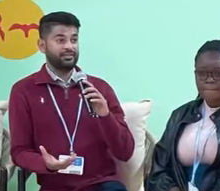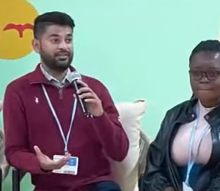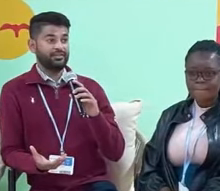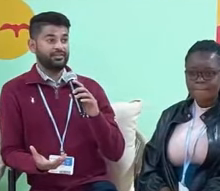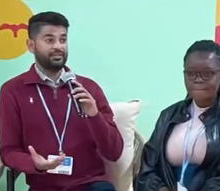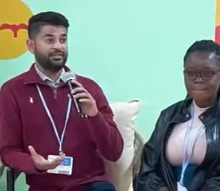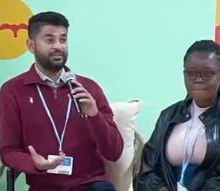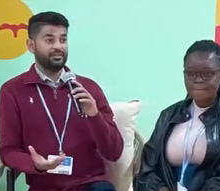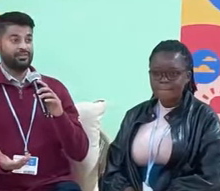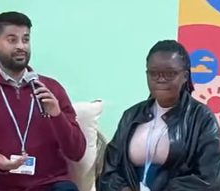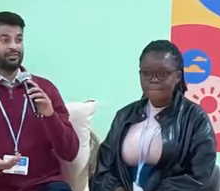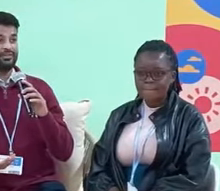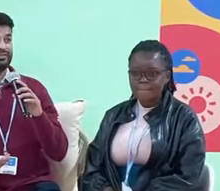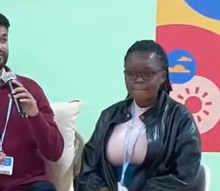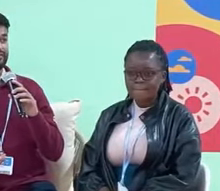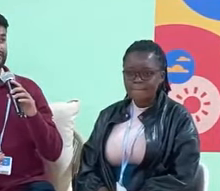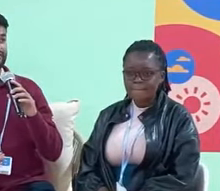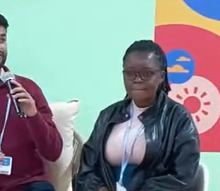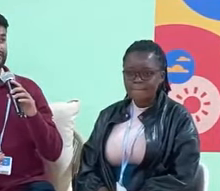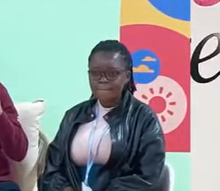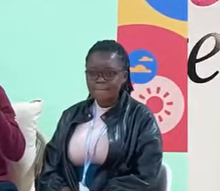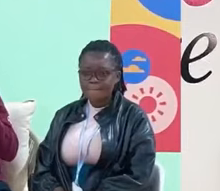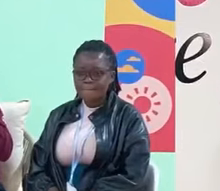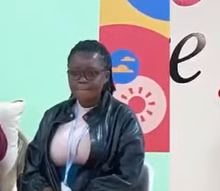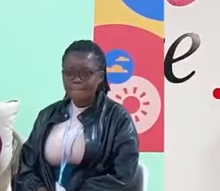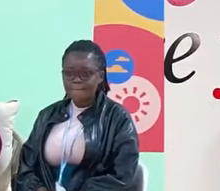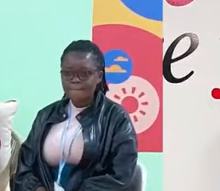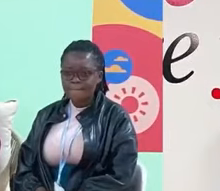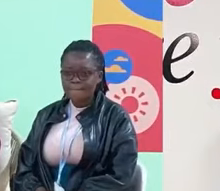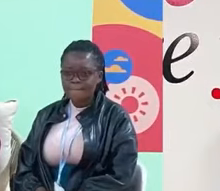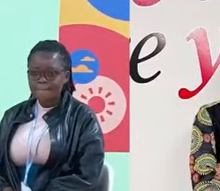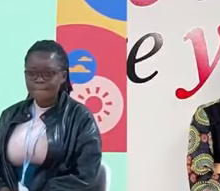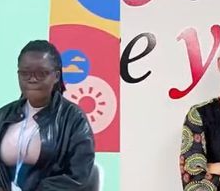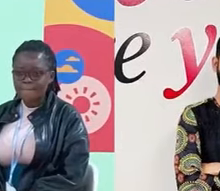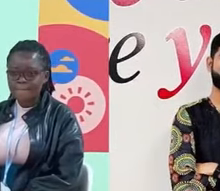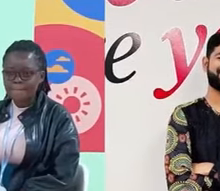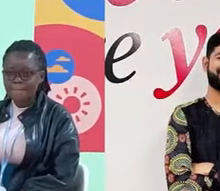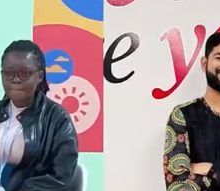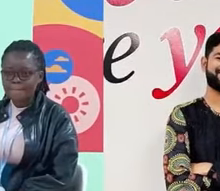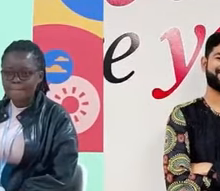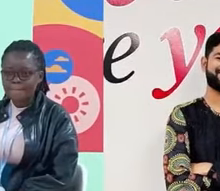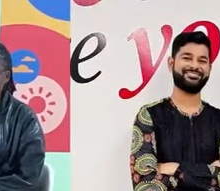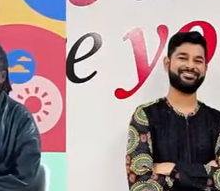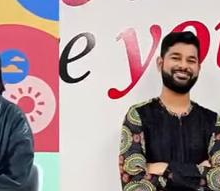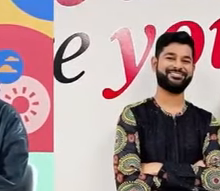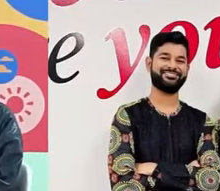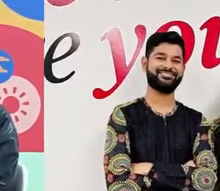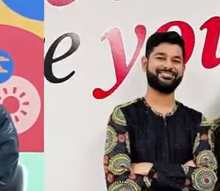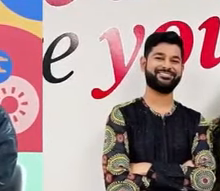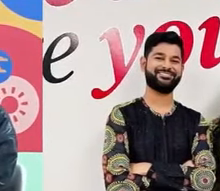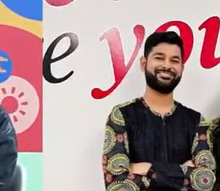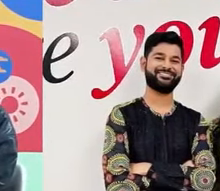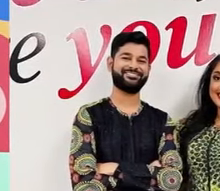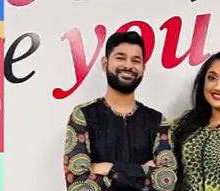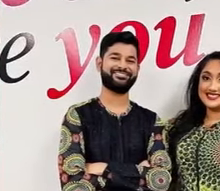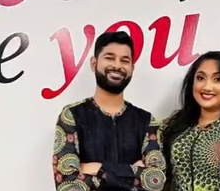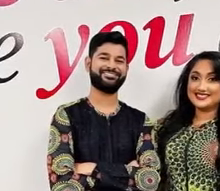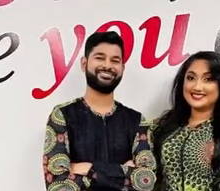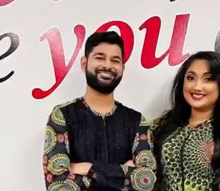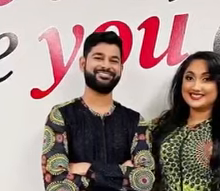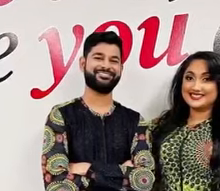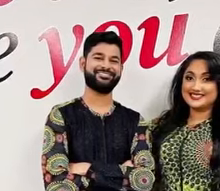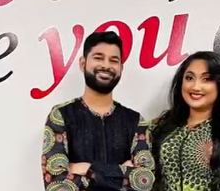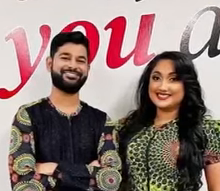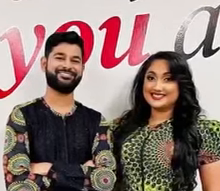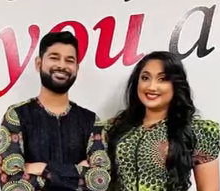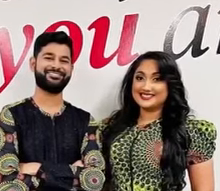I produce to amplify the impacts we face to an international stage and highlight solutions to advocate for climate action so that we can